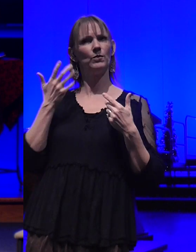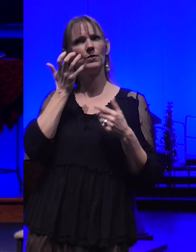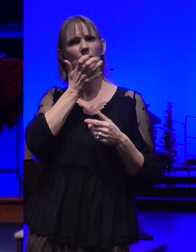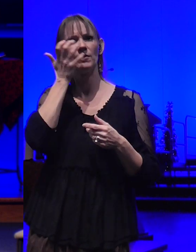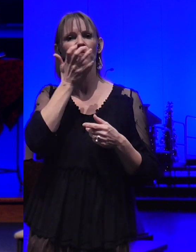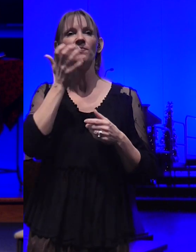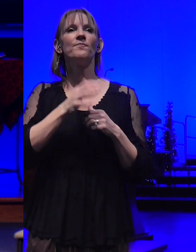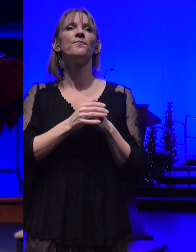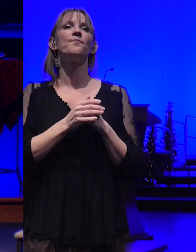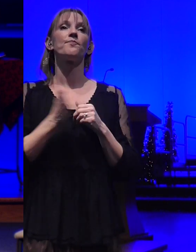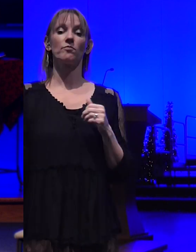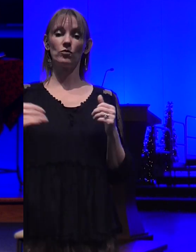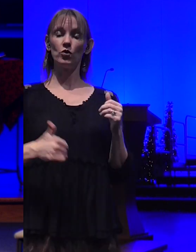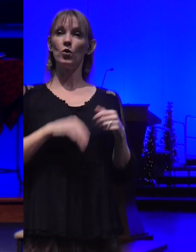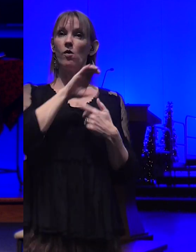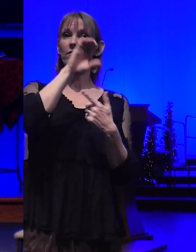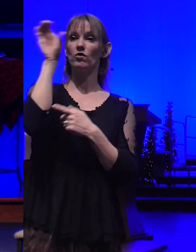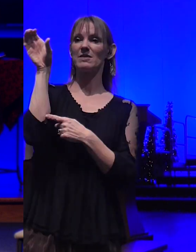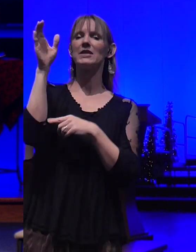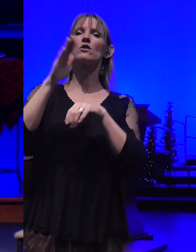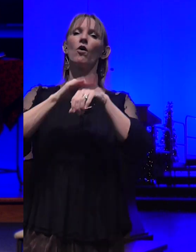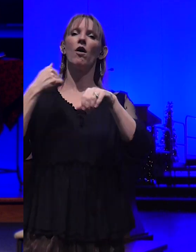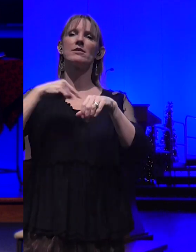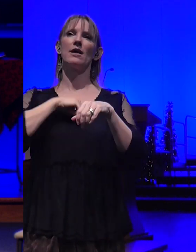The soul of Christmas calls us to the